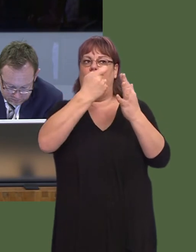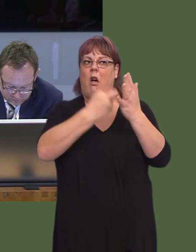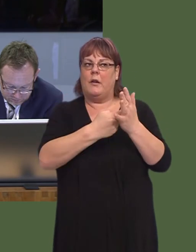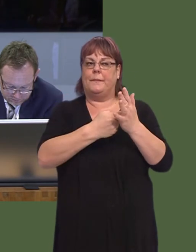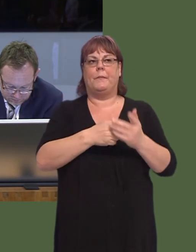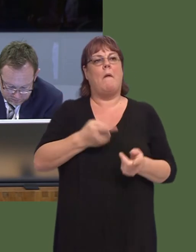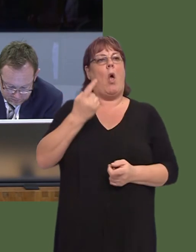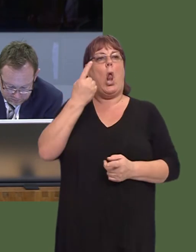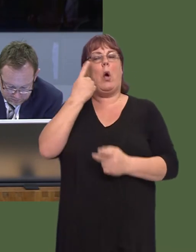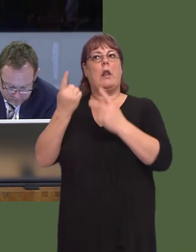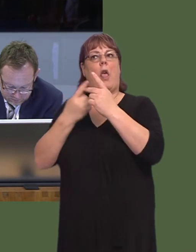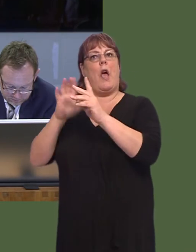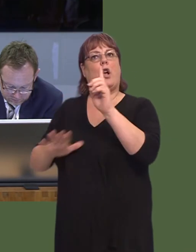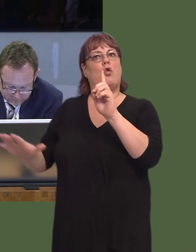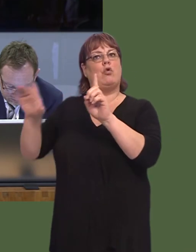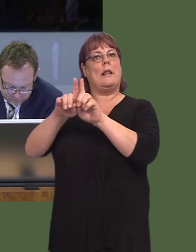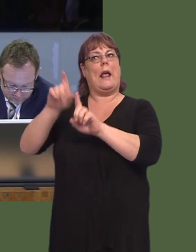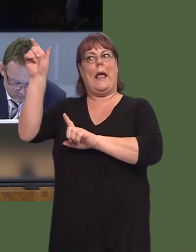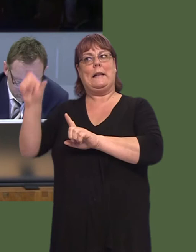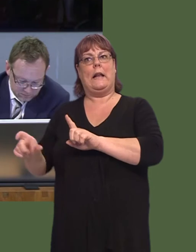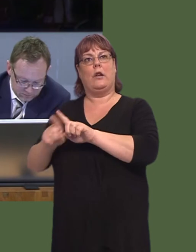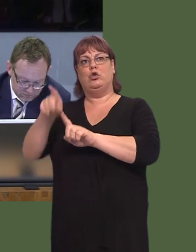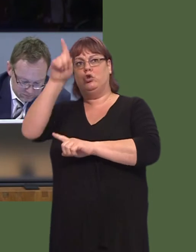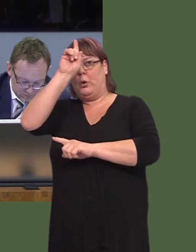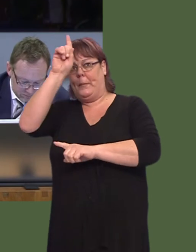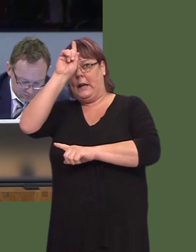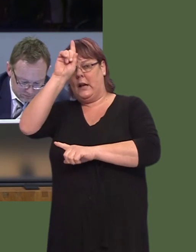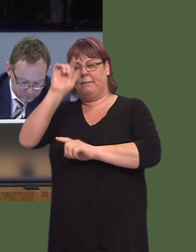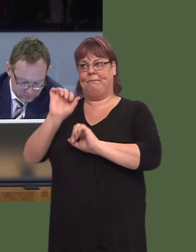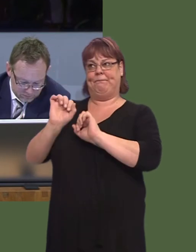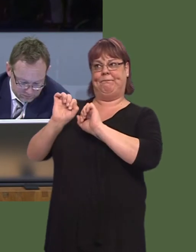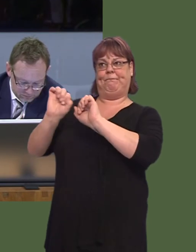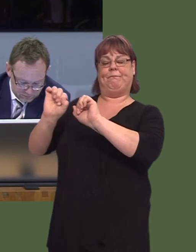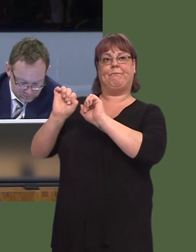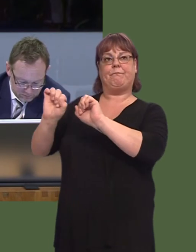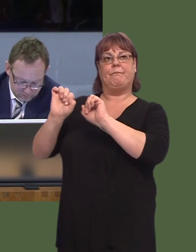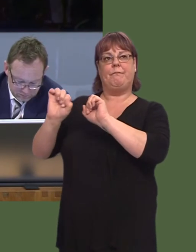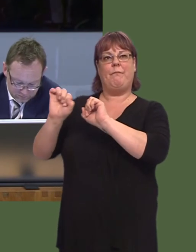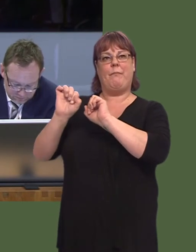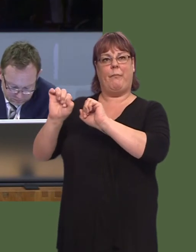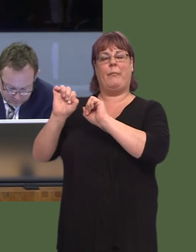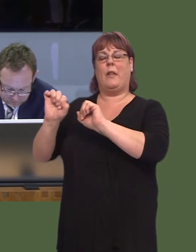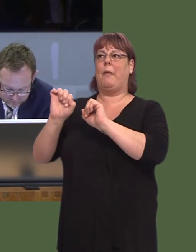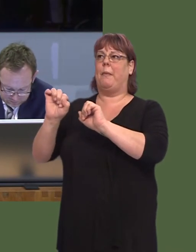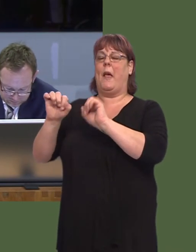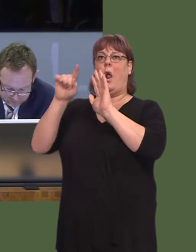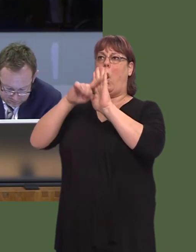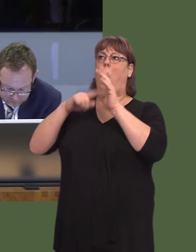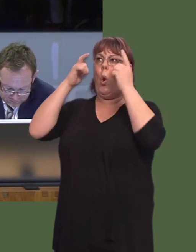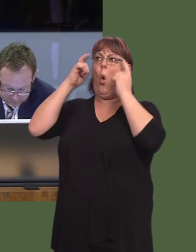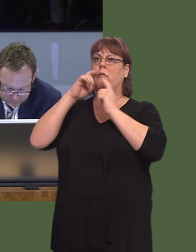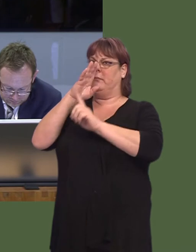across the piece in Europe, countries such as Italy and Germany not only have much more direct and